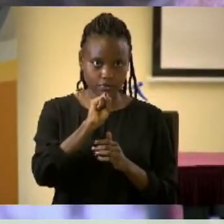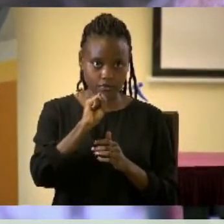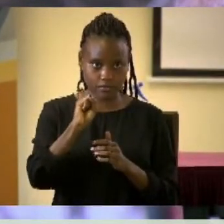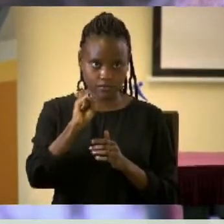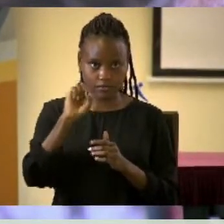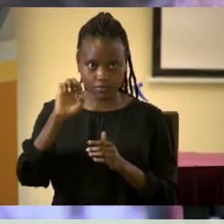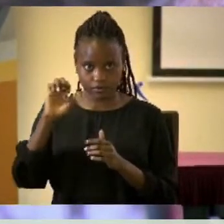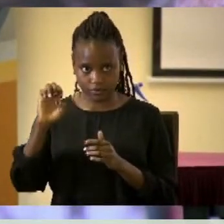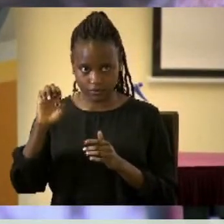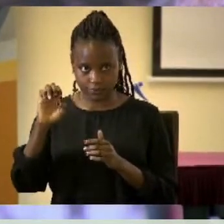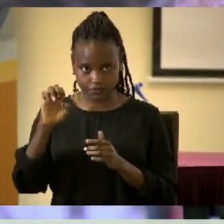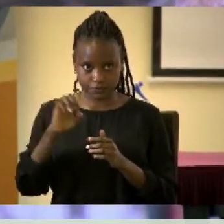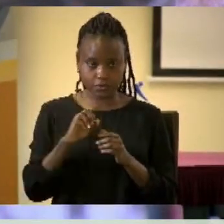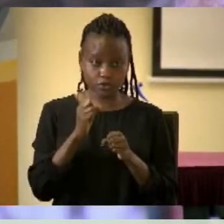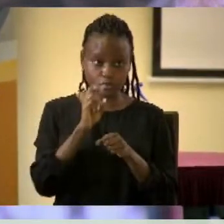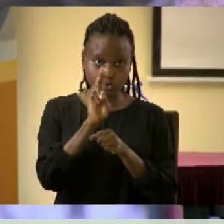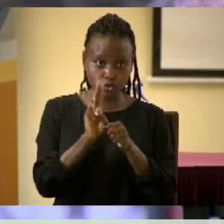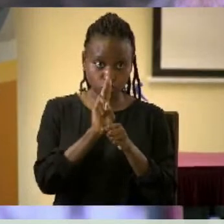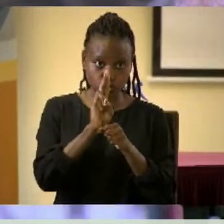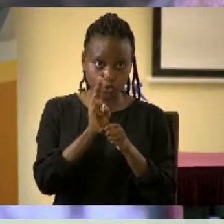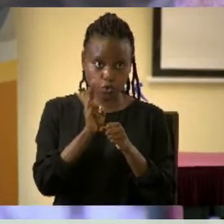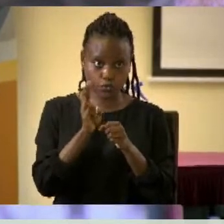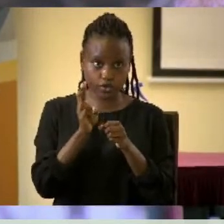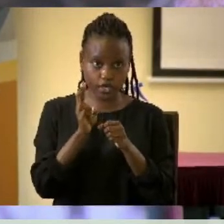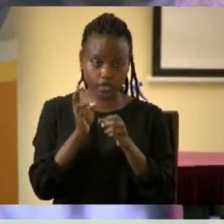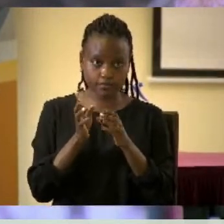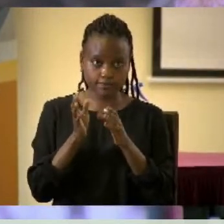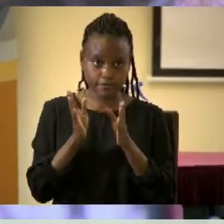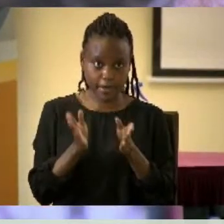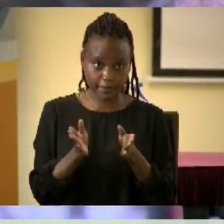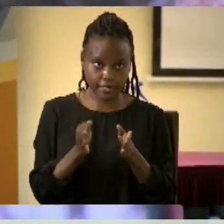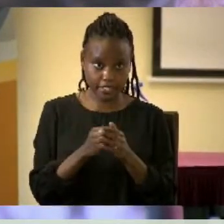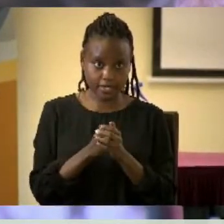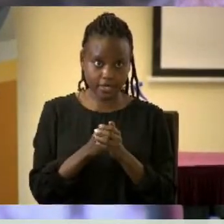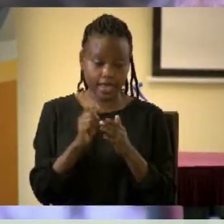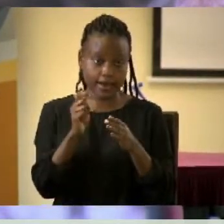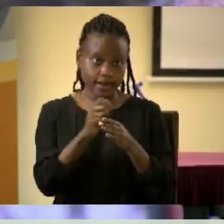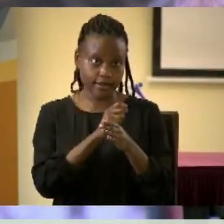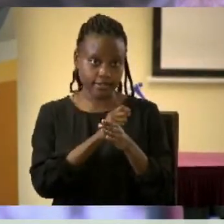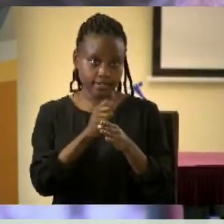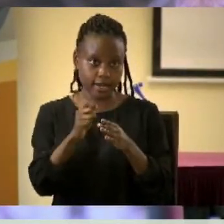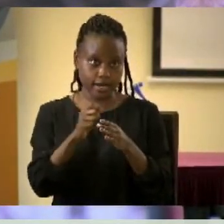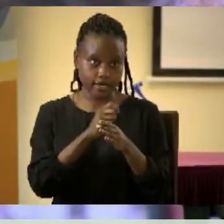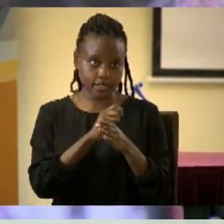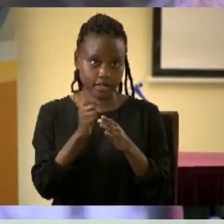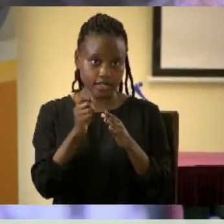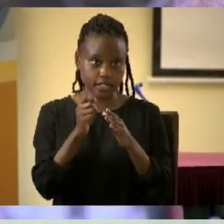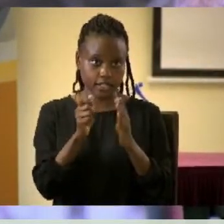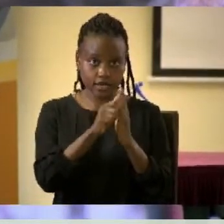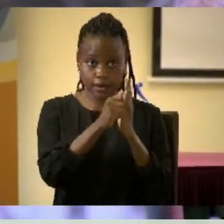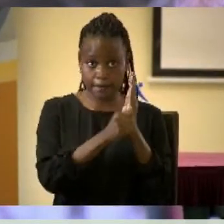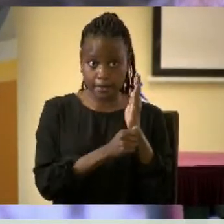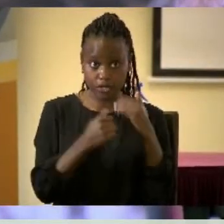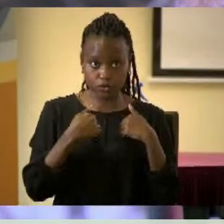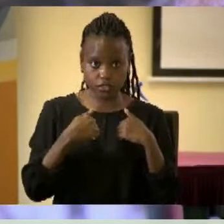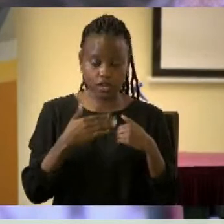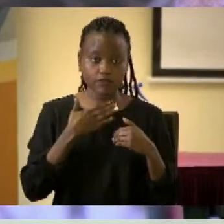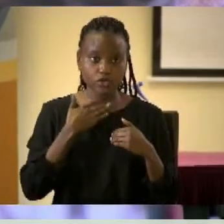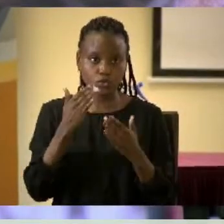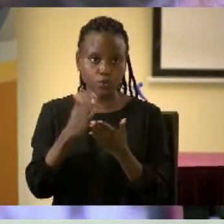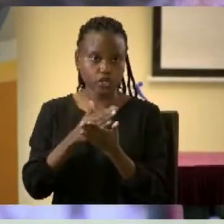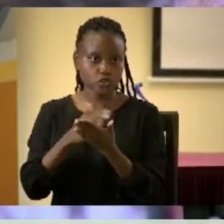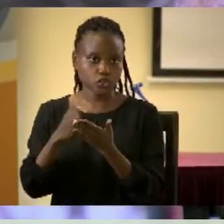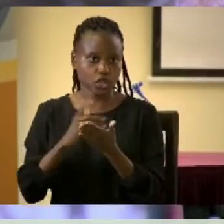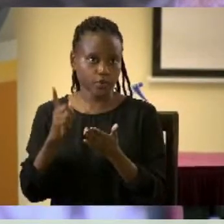And with that, we also have training manuals that we want to share with the legal